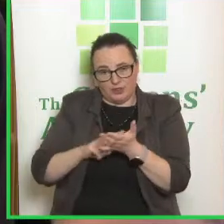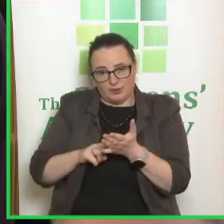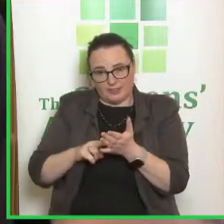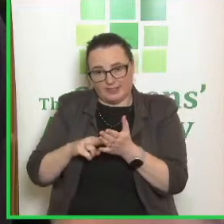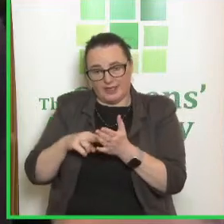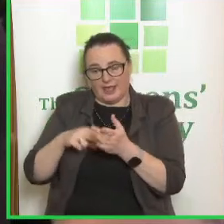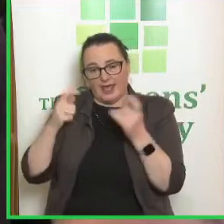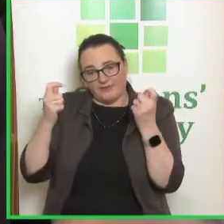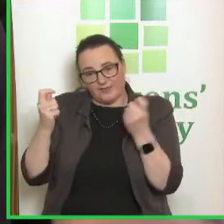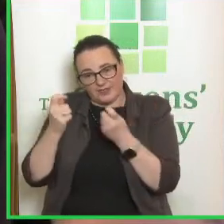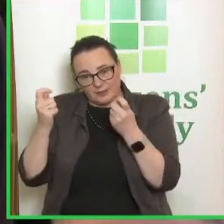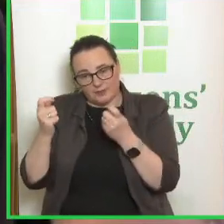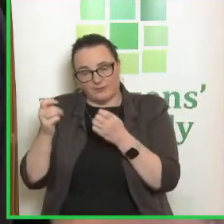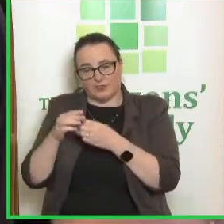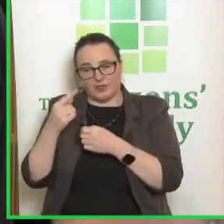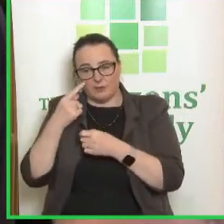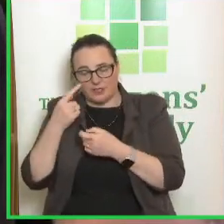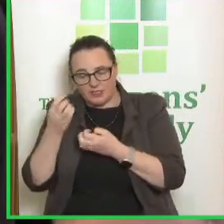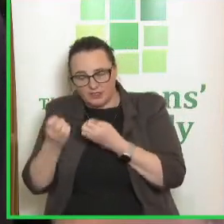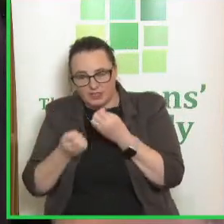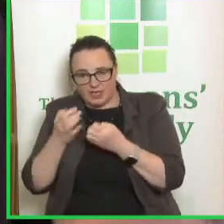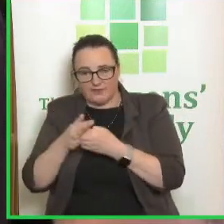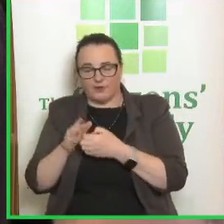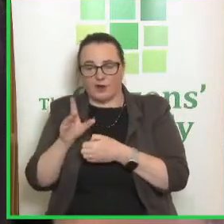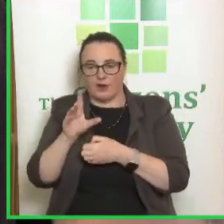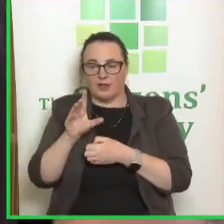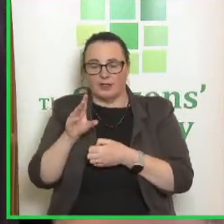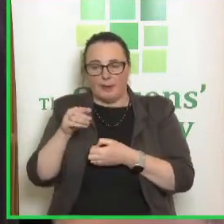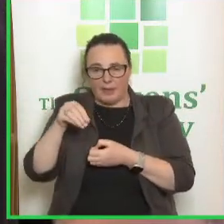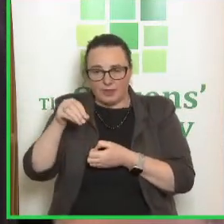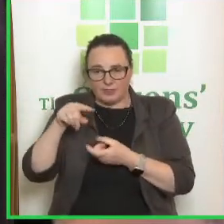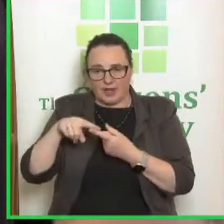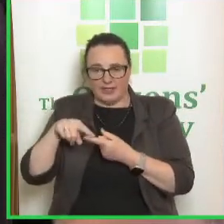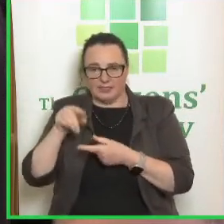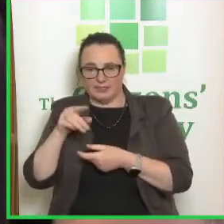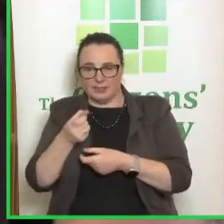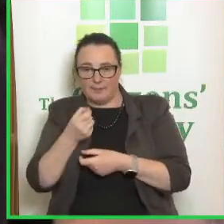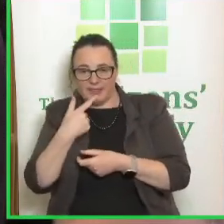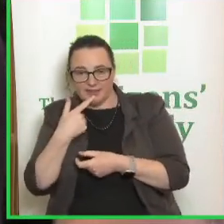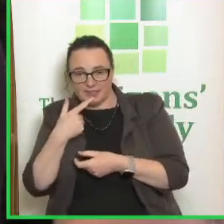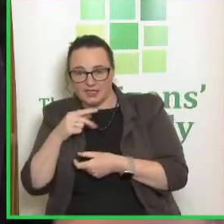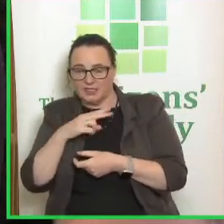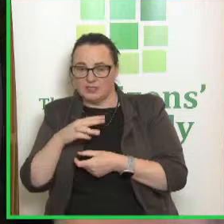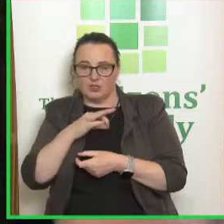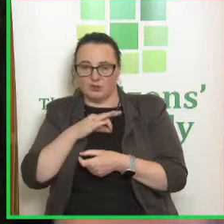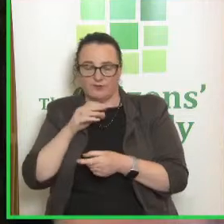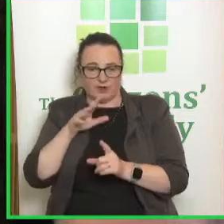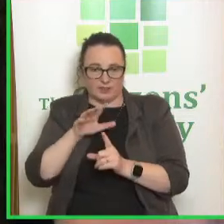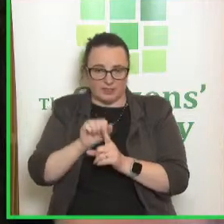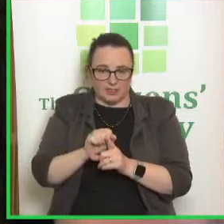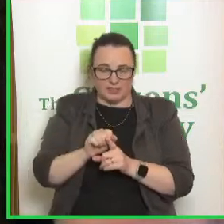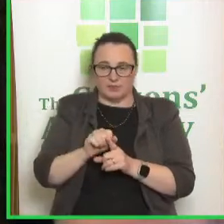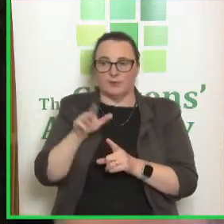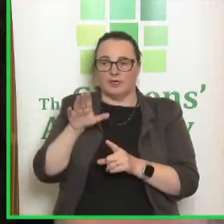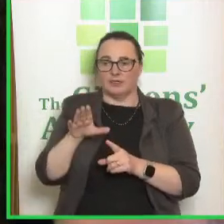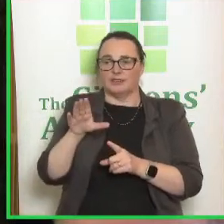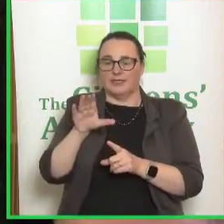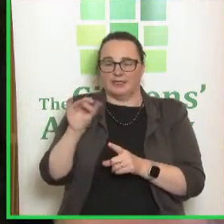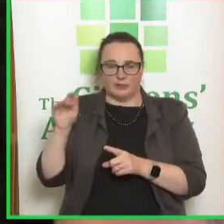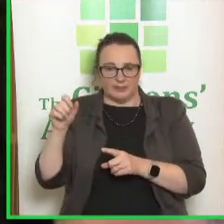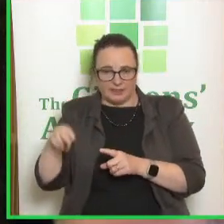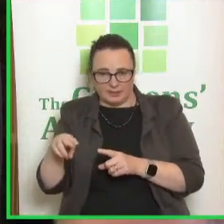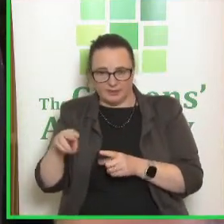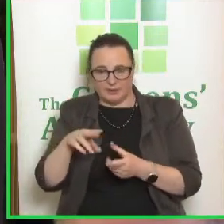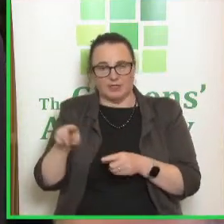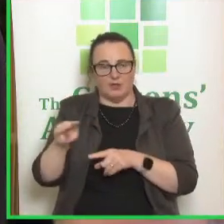to test pills and powders is not effective at identifying nitazines. So when we got the nitazines associated with the